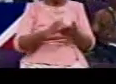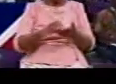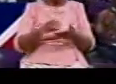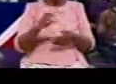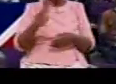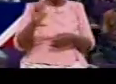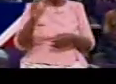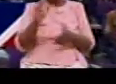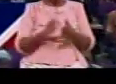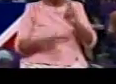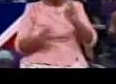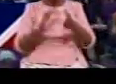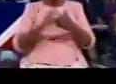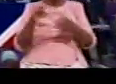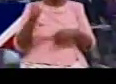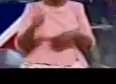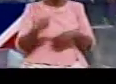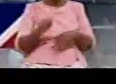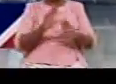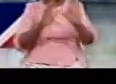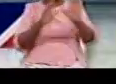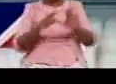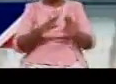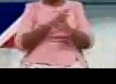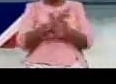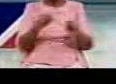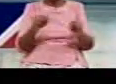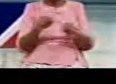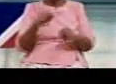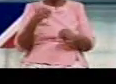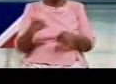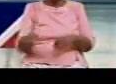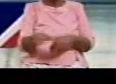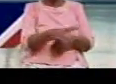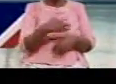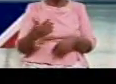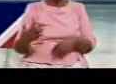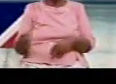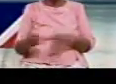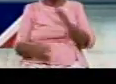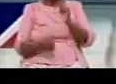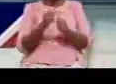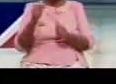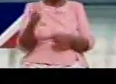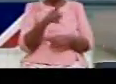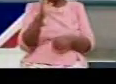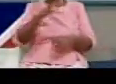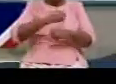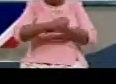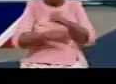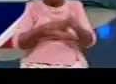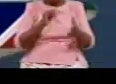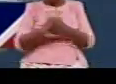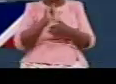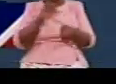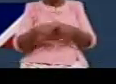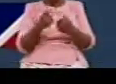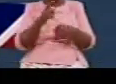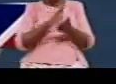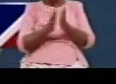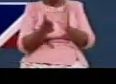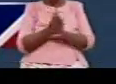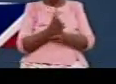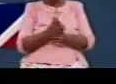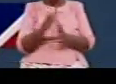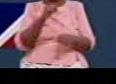which thou shalt suffer. That's why people become unfaithful. They are afraid what they will